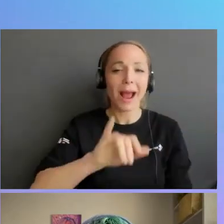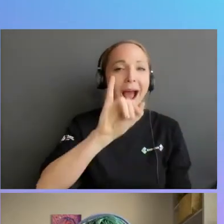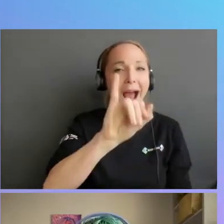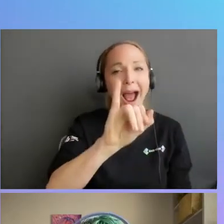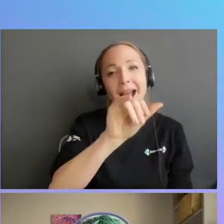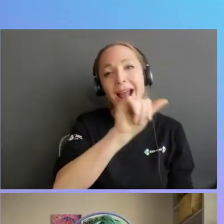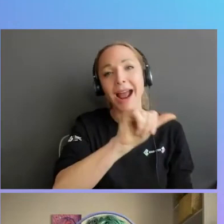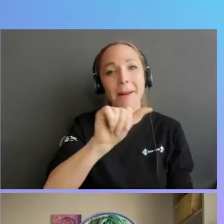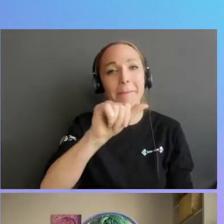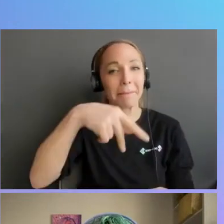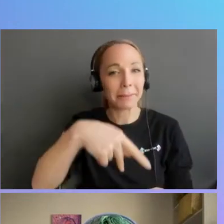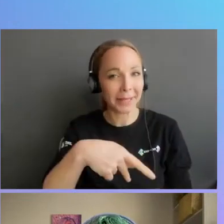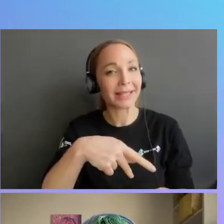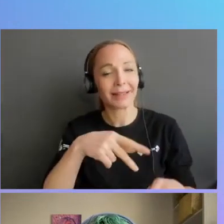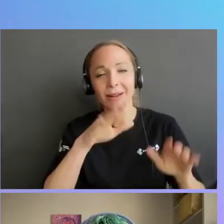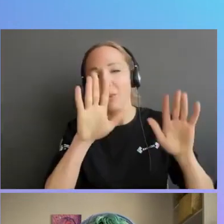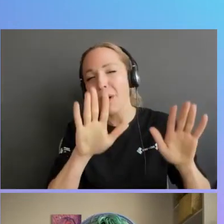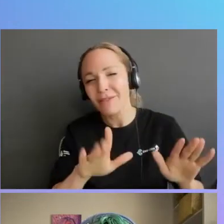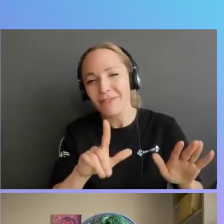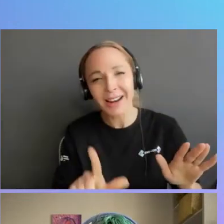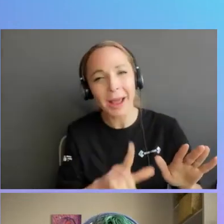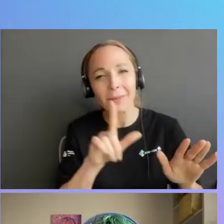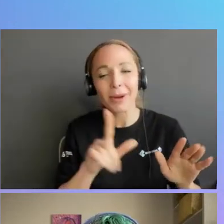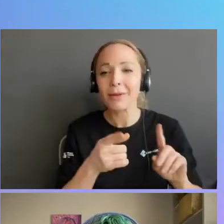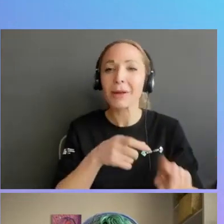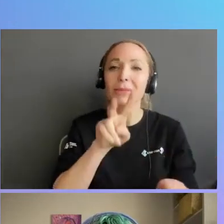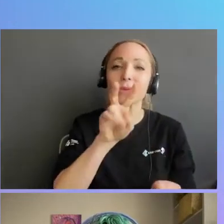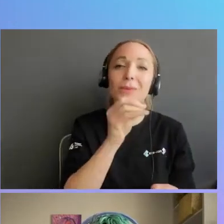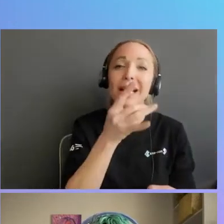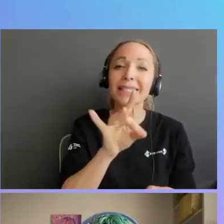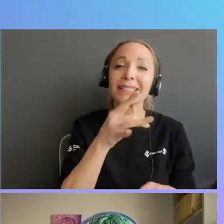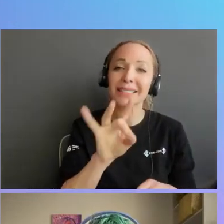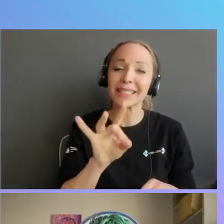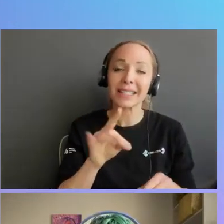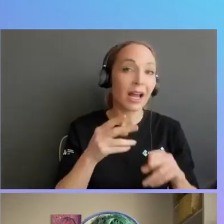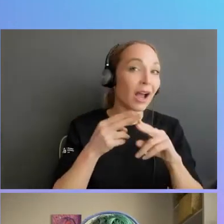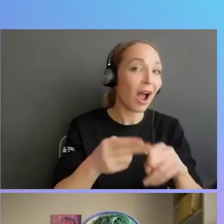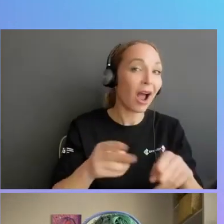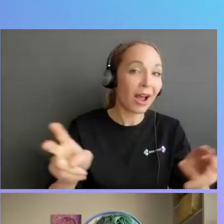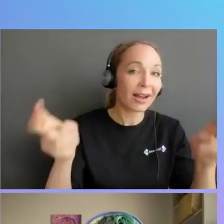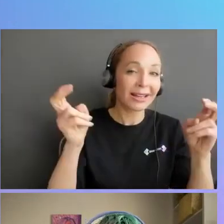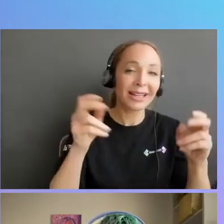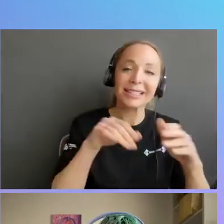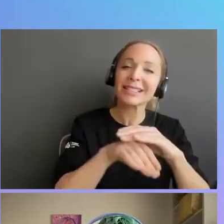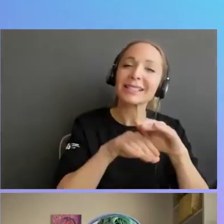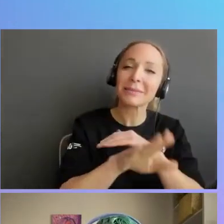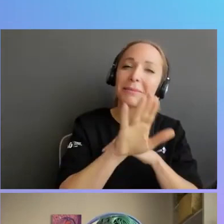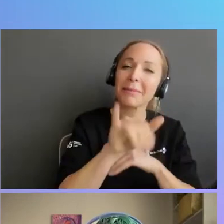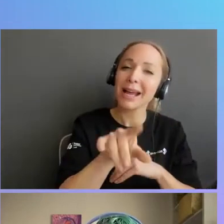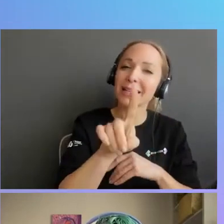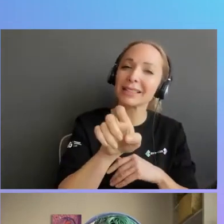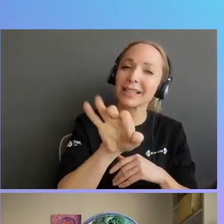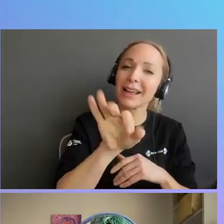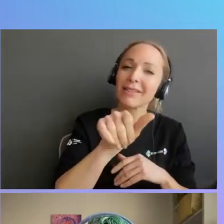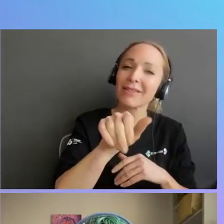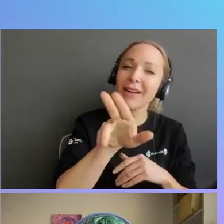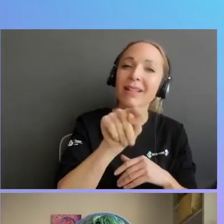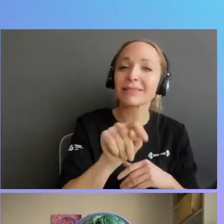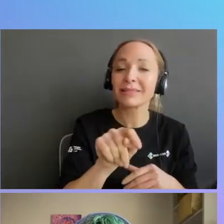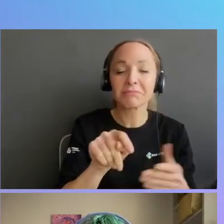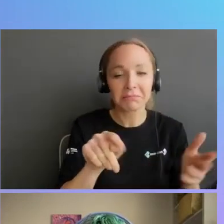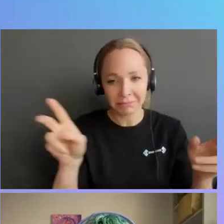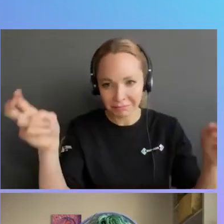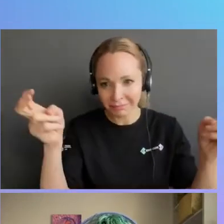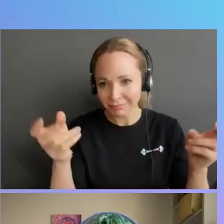the article's from 2019, and it's titled Accessibility by Default. So what if authoring tools could